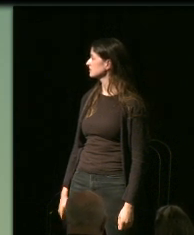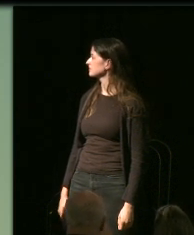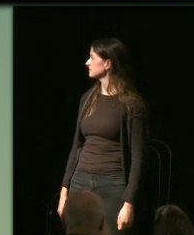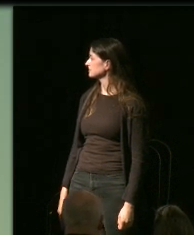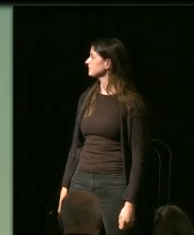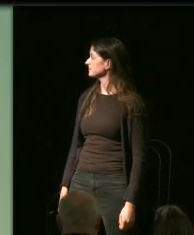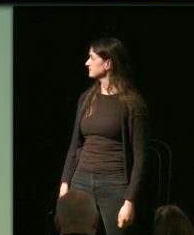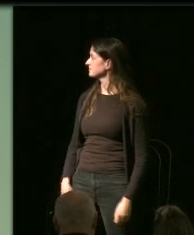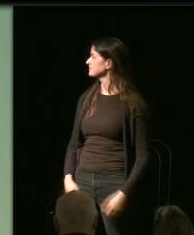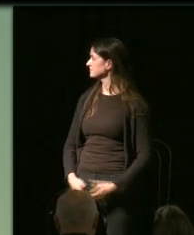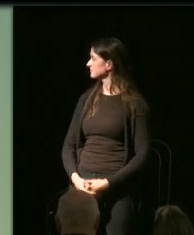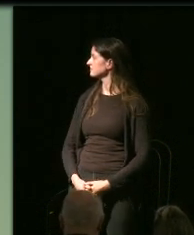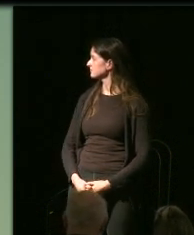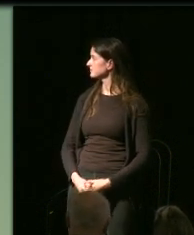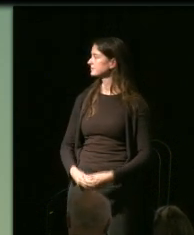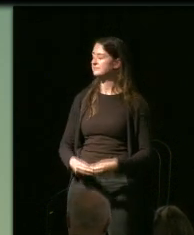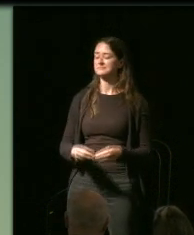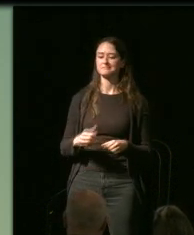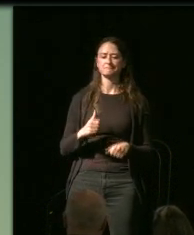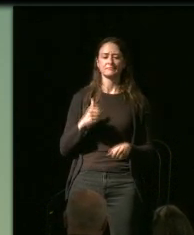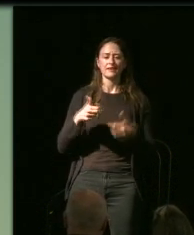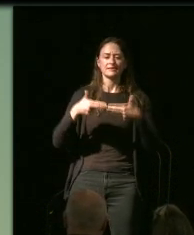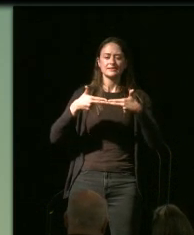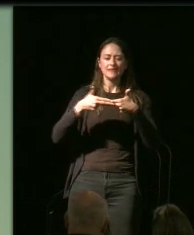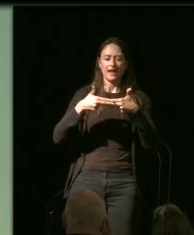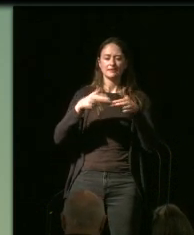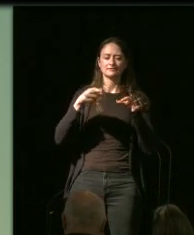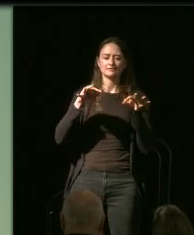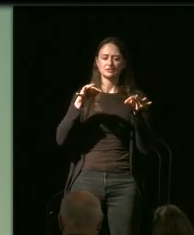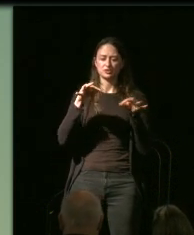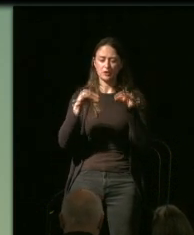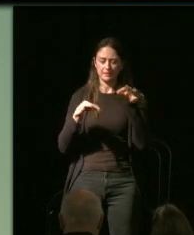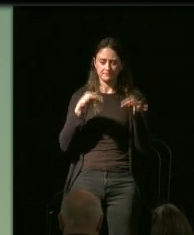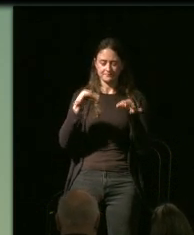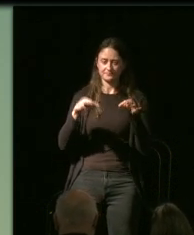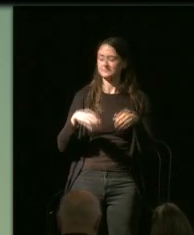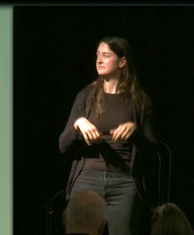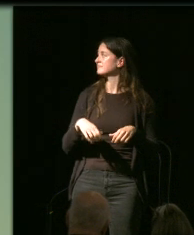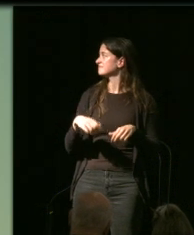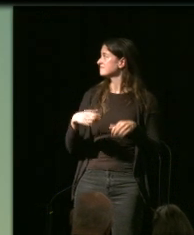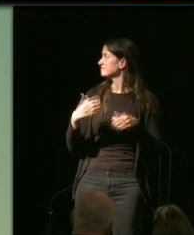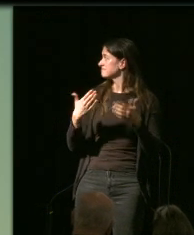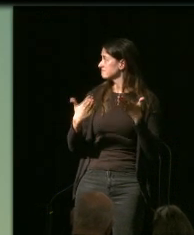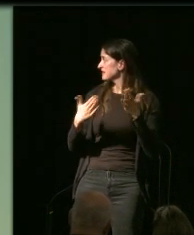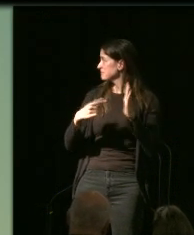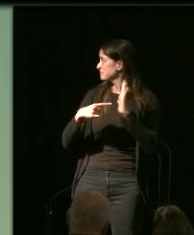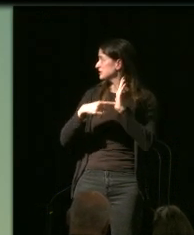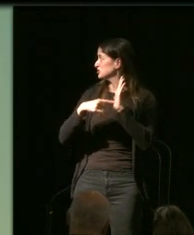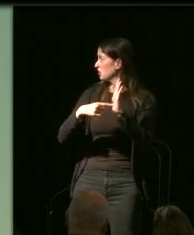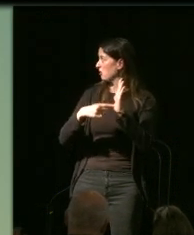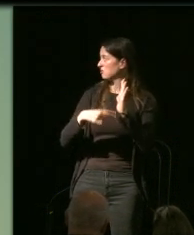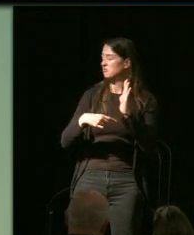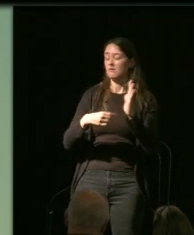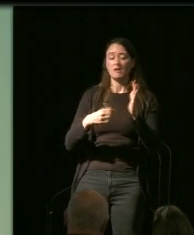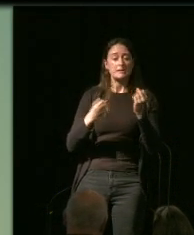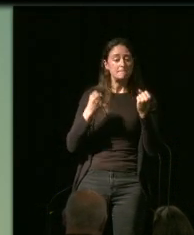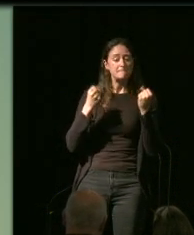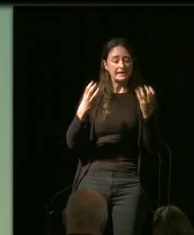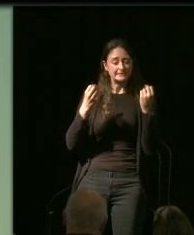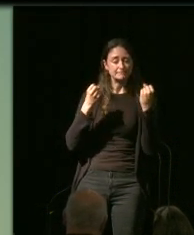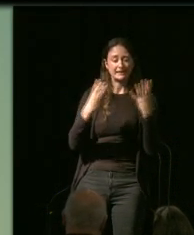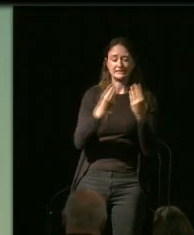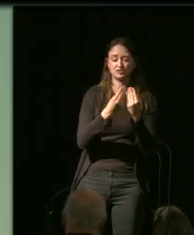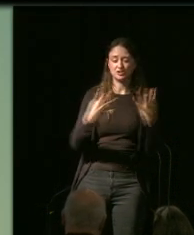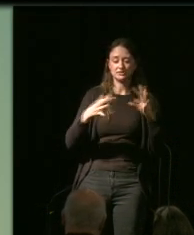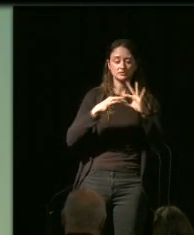be hundreds of genes associated with retinal diseases, hundreds of genes associated with hearing loss, whole exome or whole